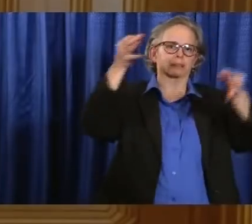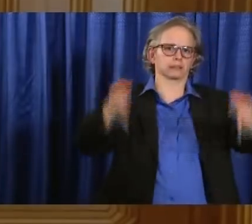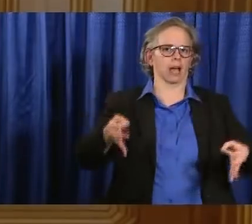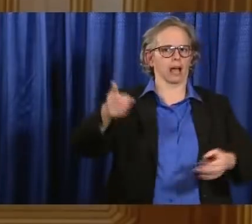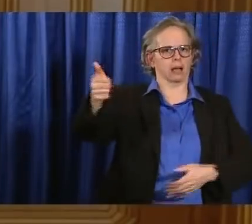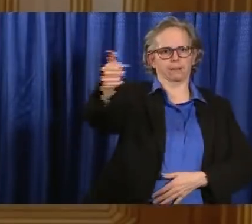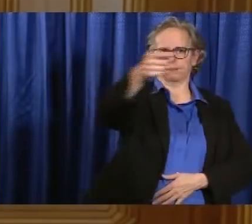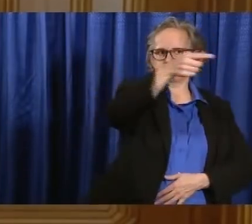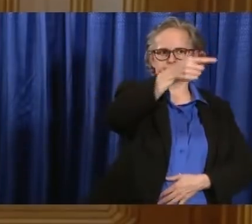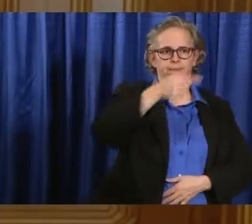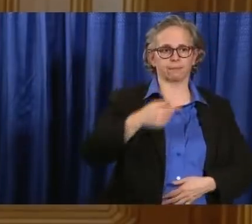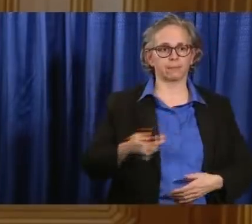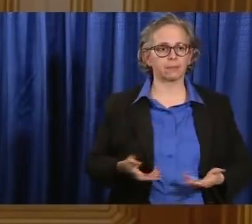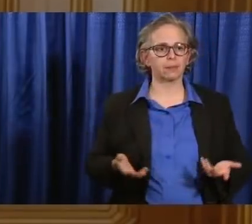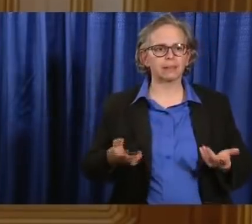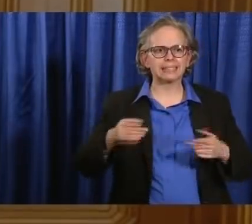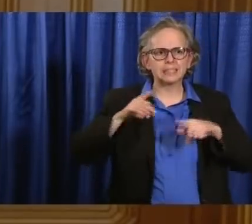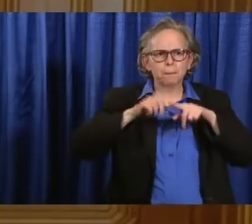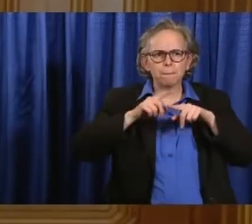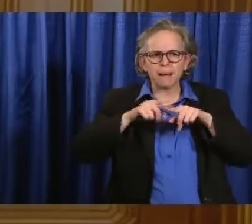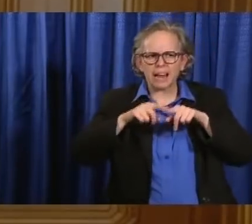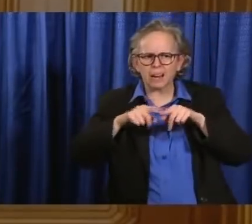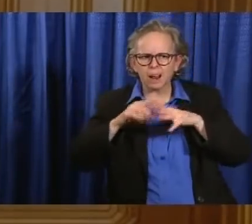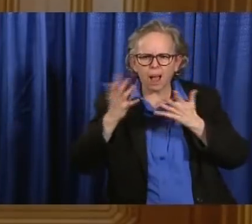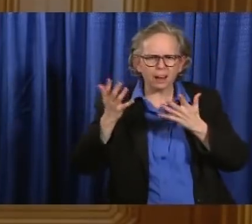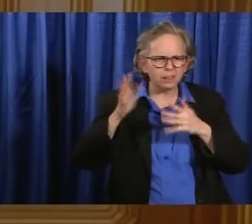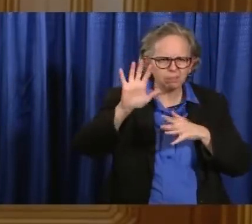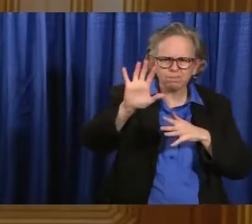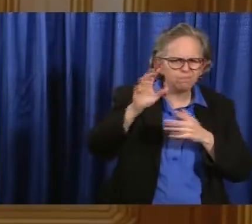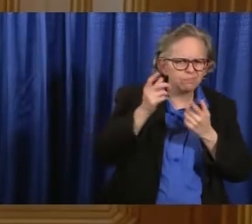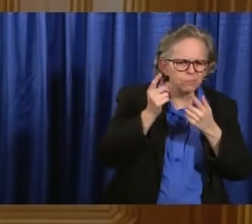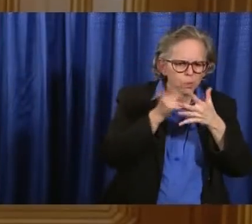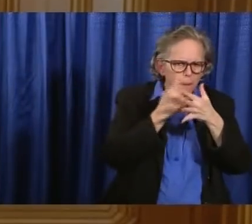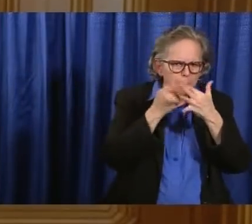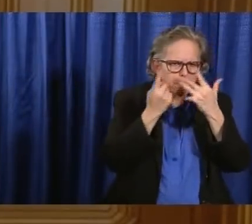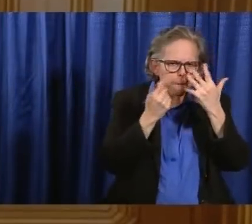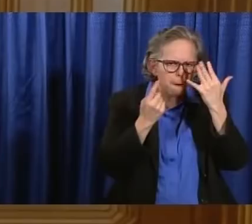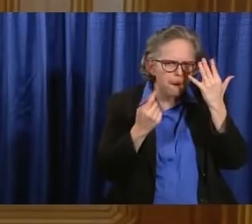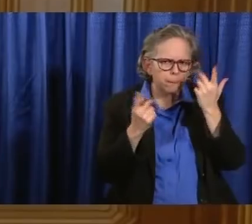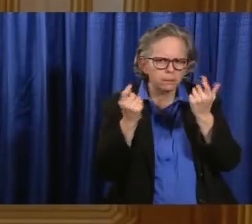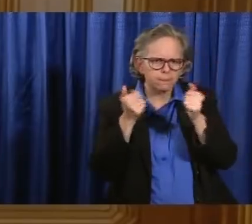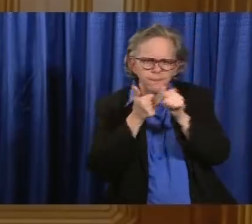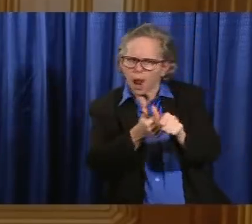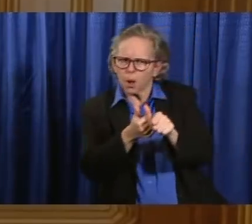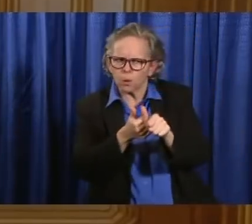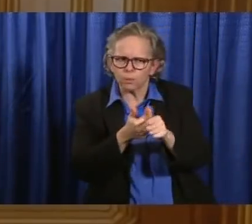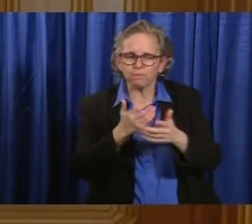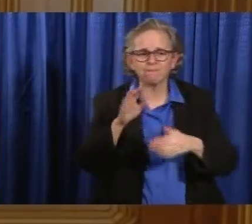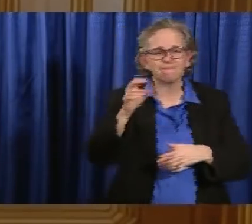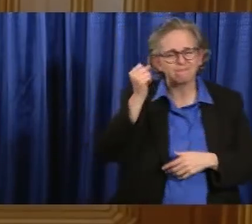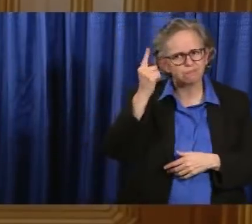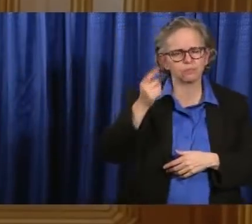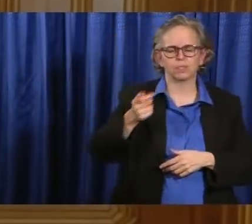that that judge might set. I would again say that we're talking